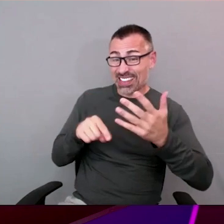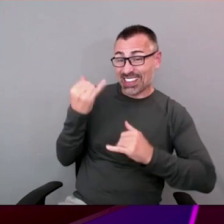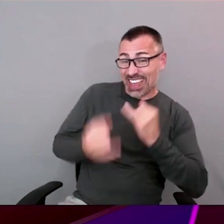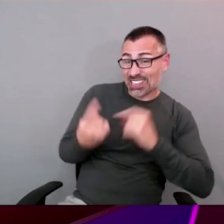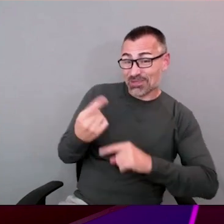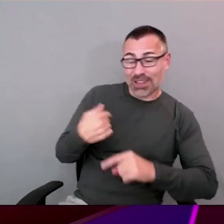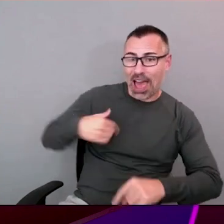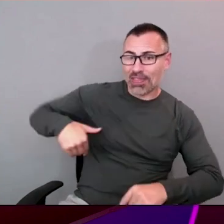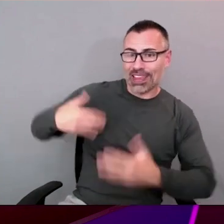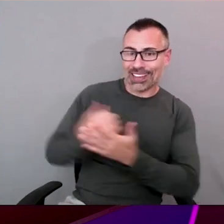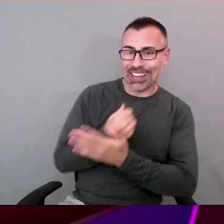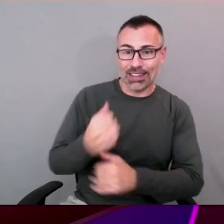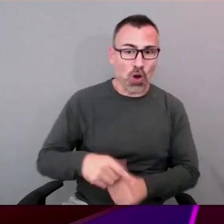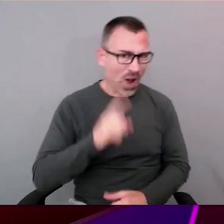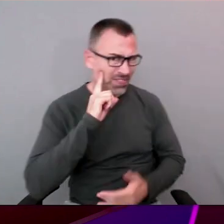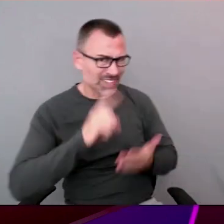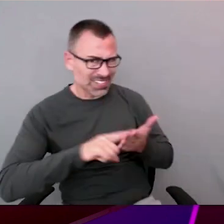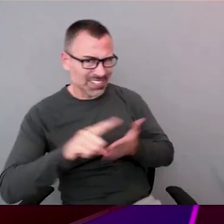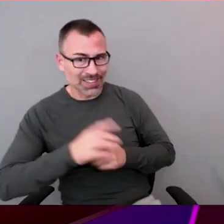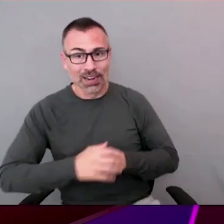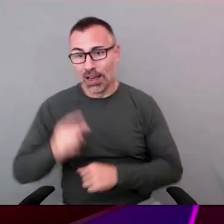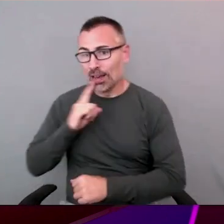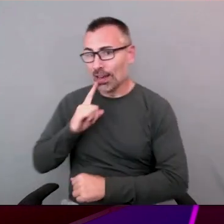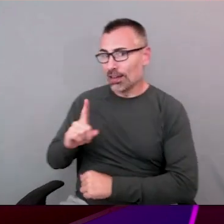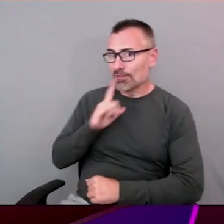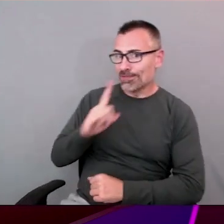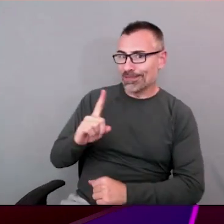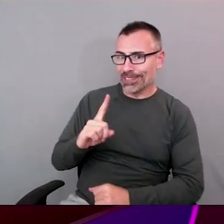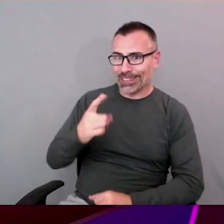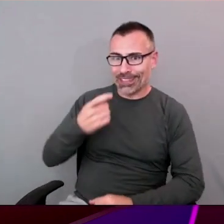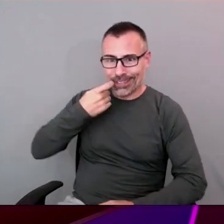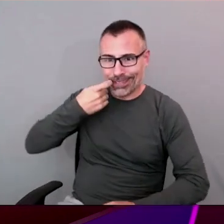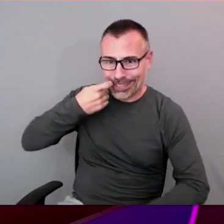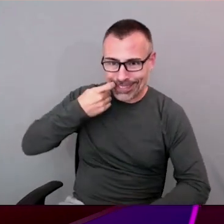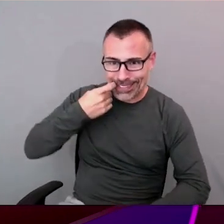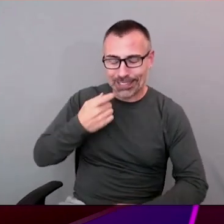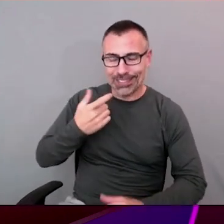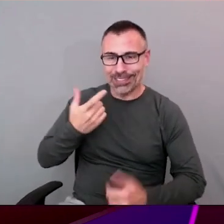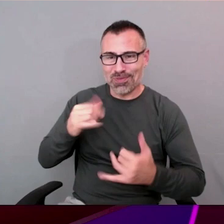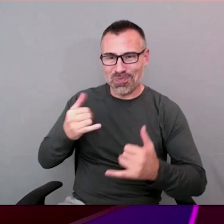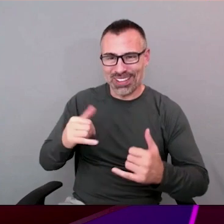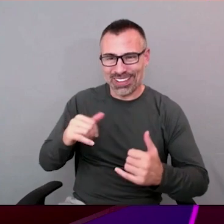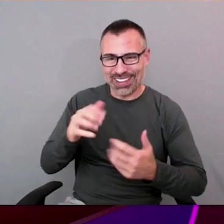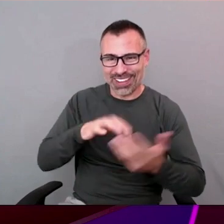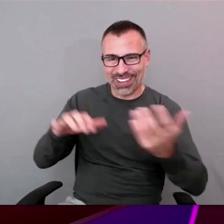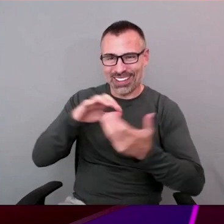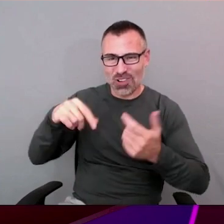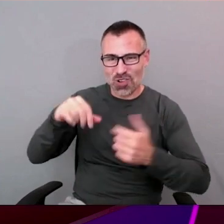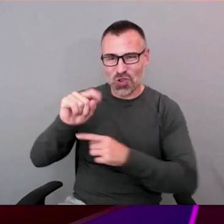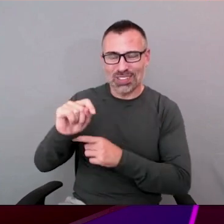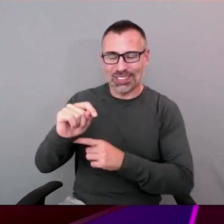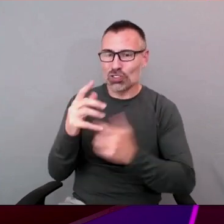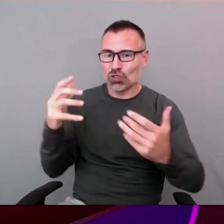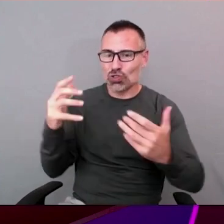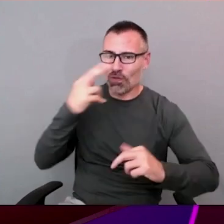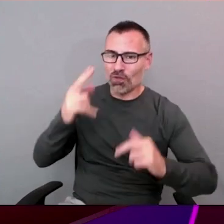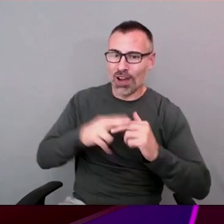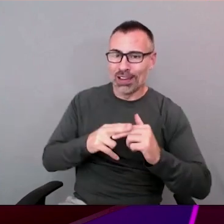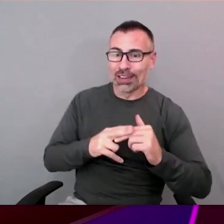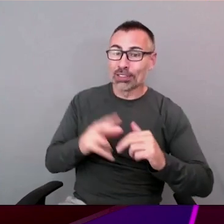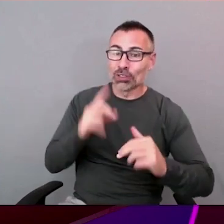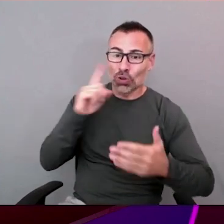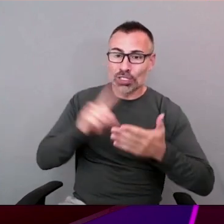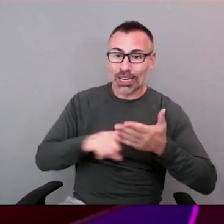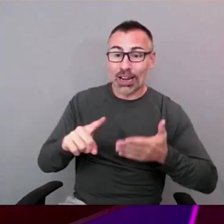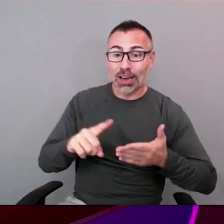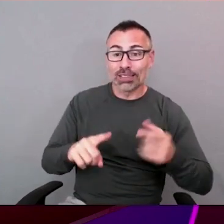know. I got super addicted to playing CloudQuest. It was so fun. Anyway, go check it out. Trevor, can we jump back to the episode guides and